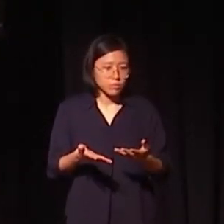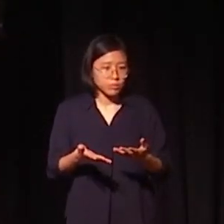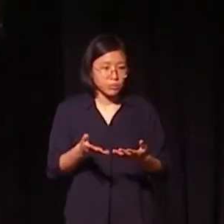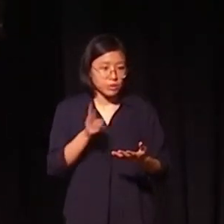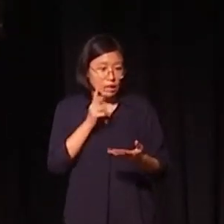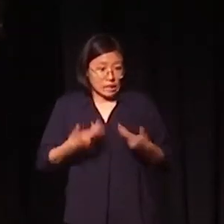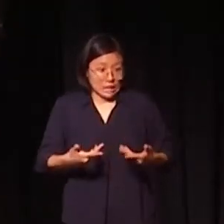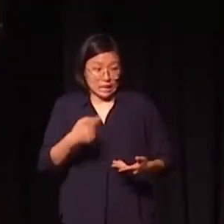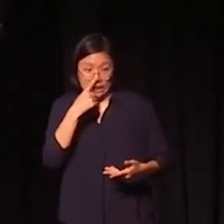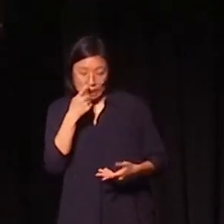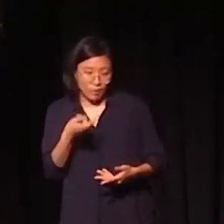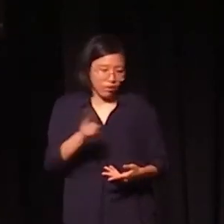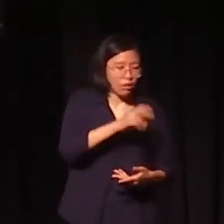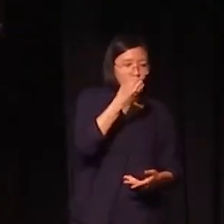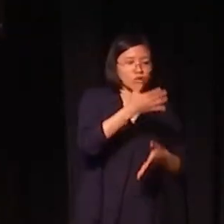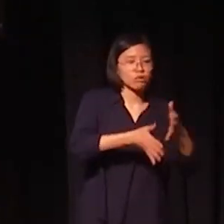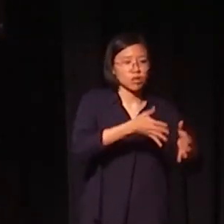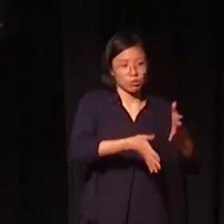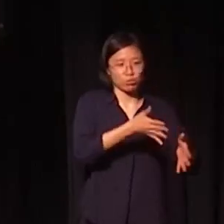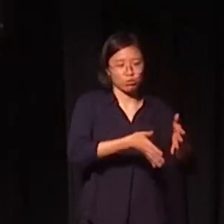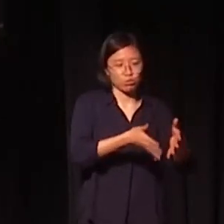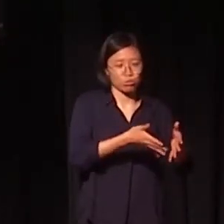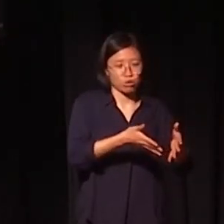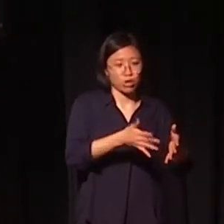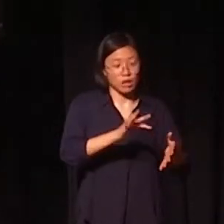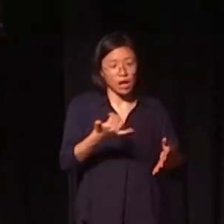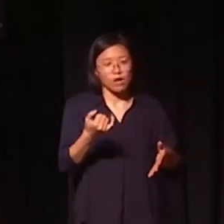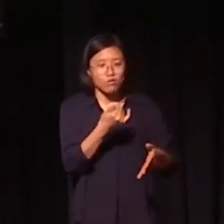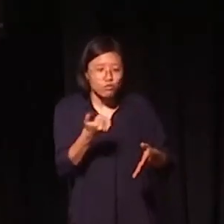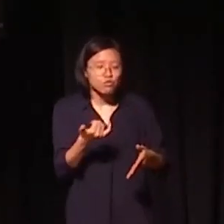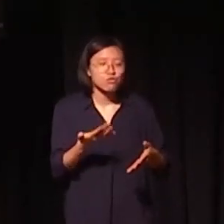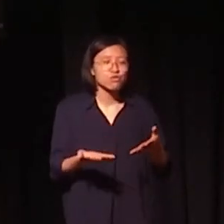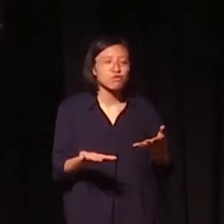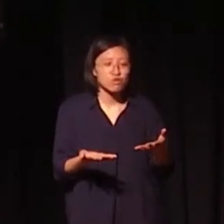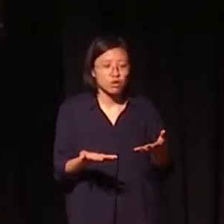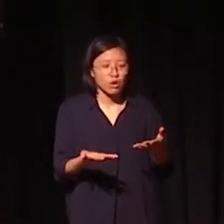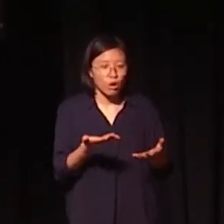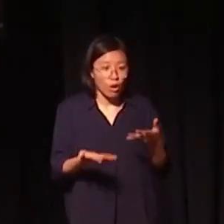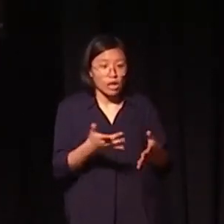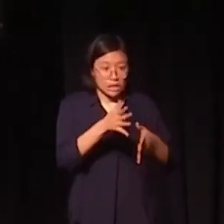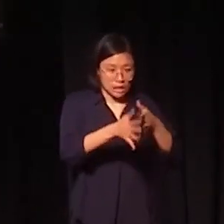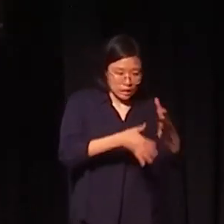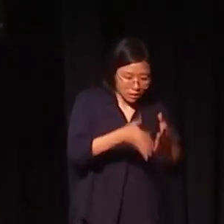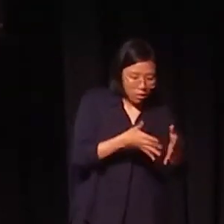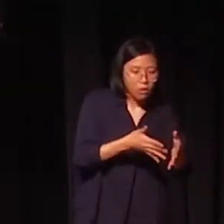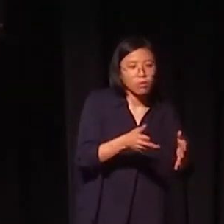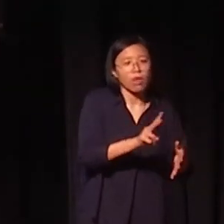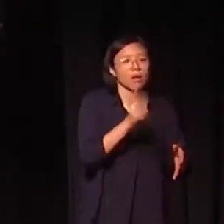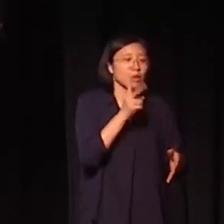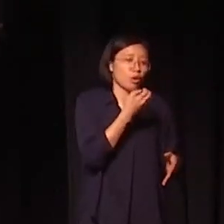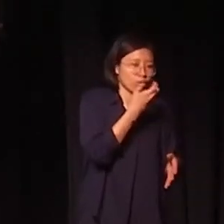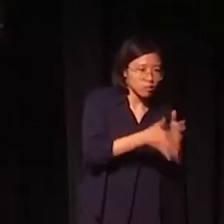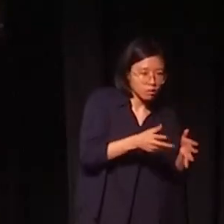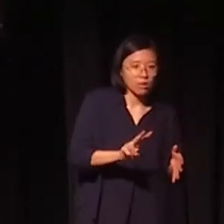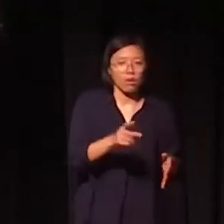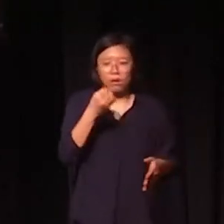English into Hong Kong Sign Language. But they can also work intralingually between, in the same sign language. So, say, for example, if a